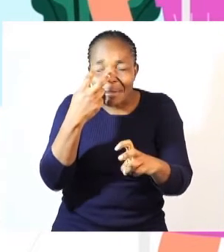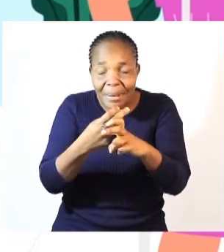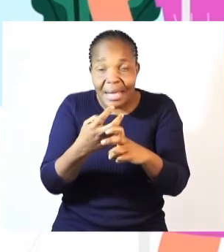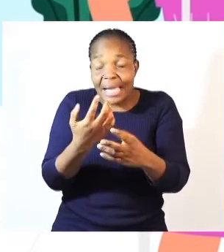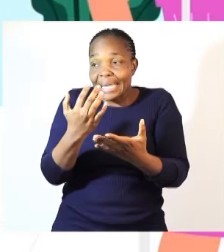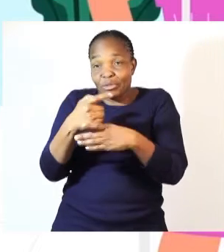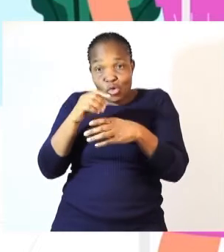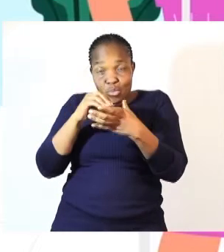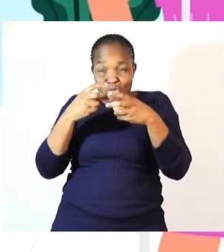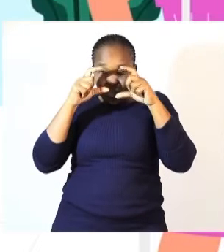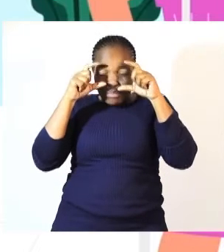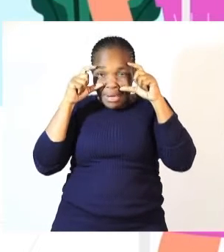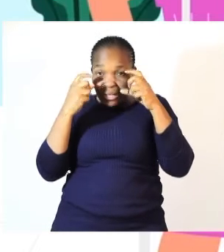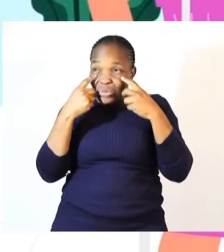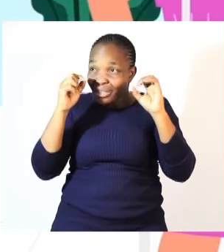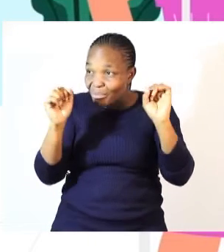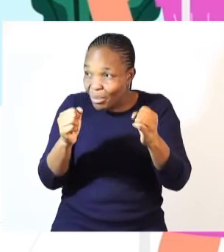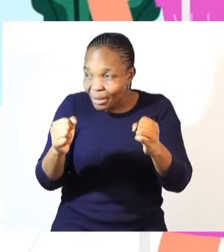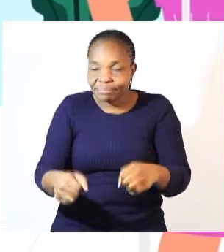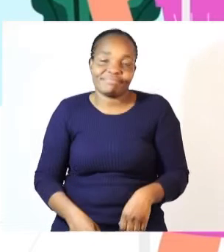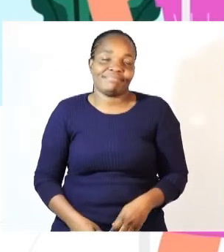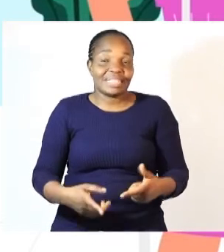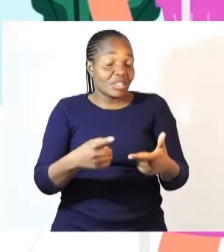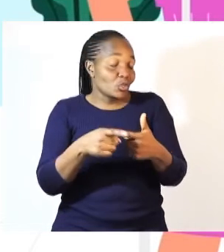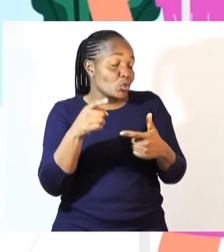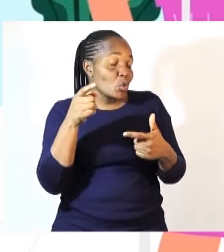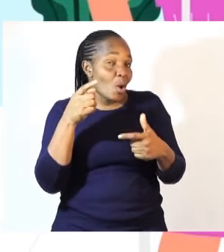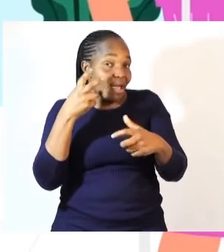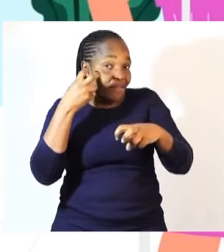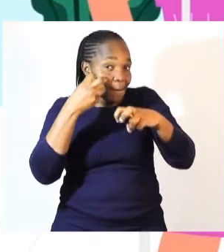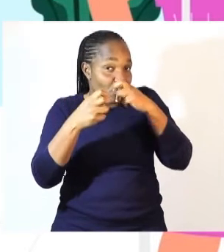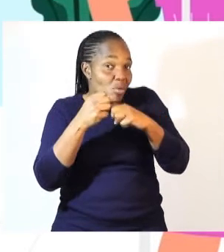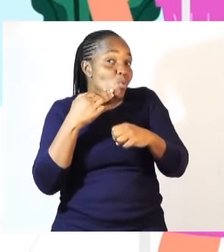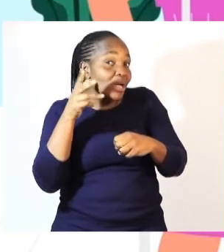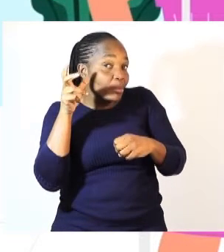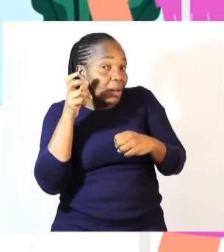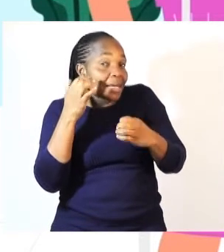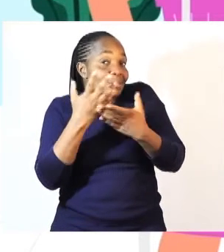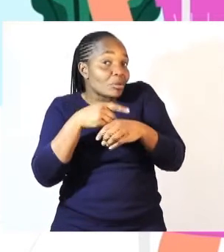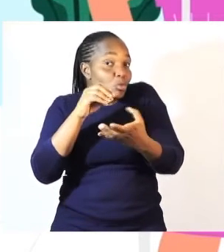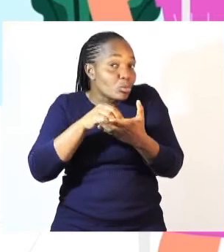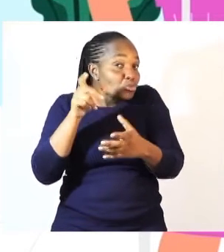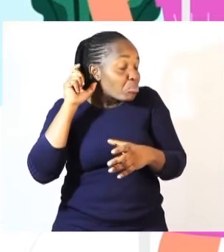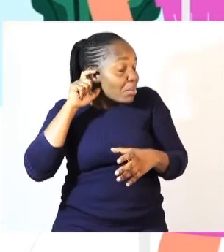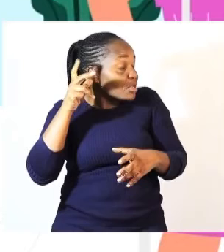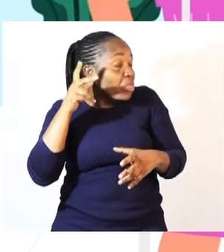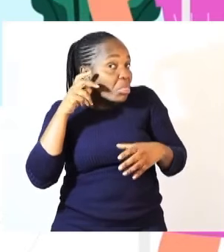glasses? Do you have difficulty hearing, even if using a hearing aid?